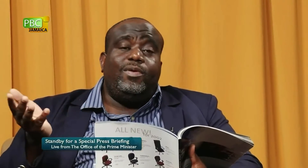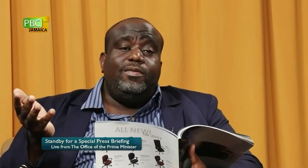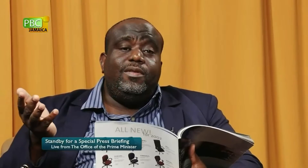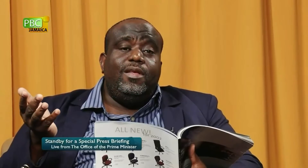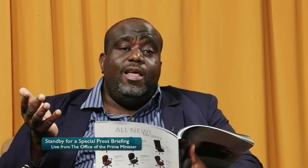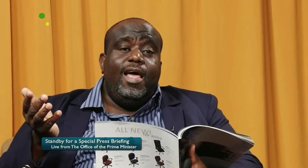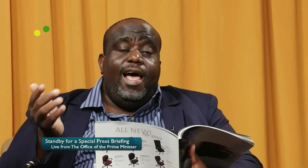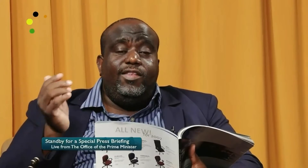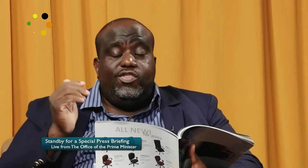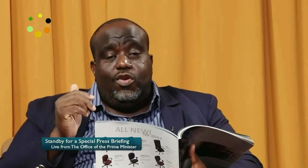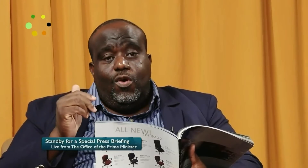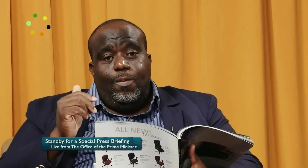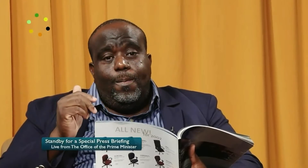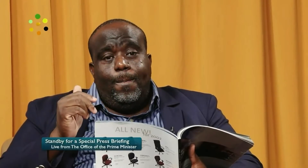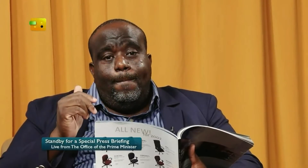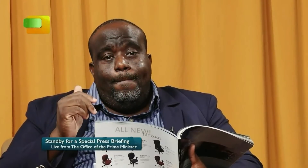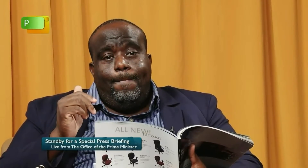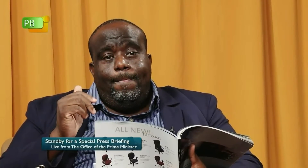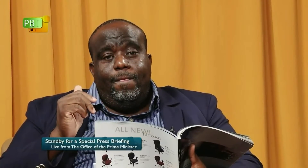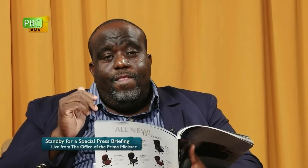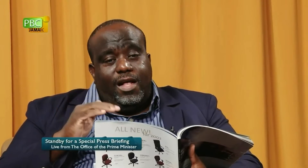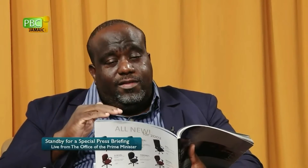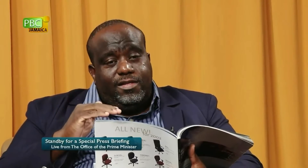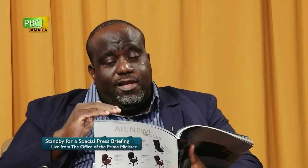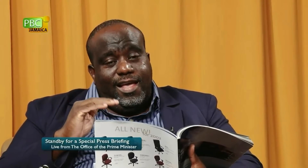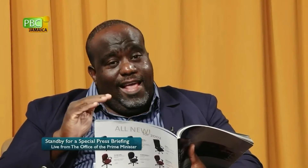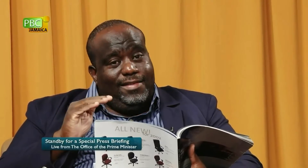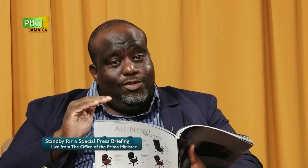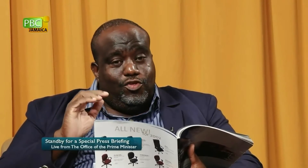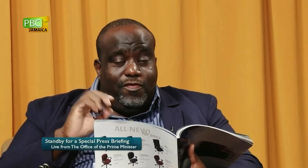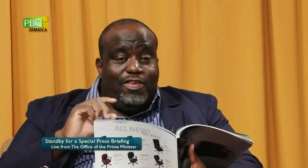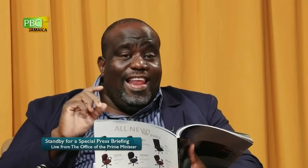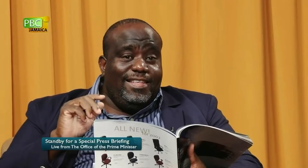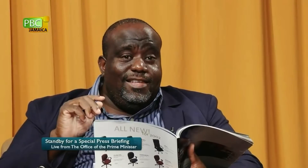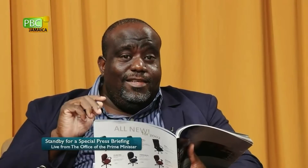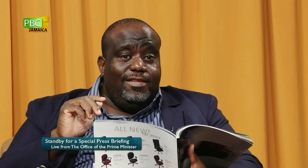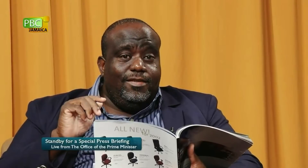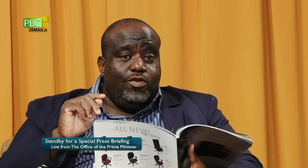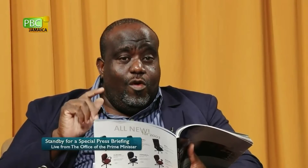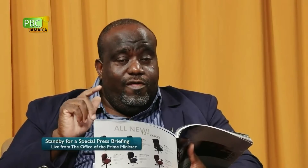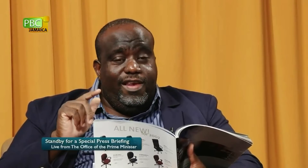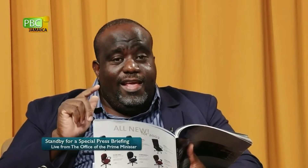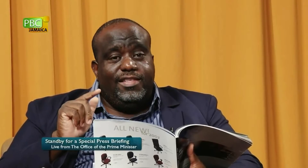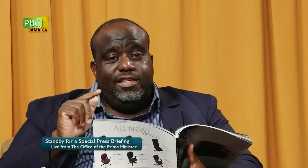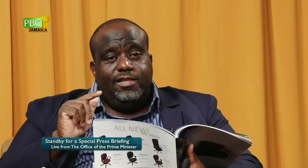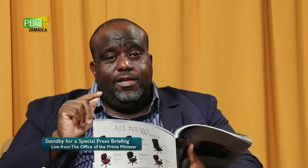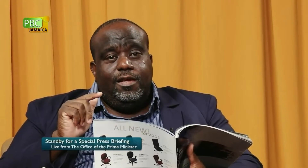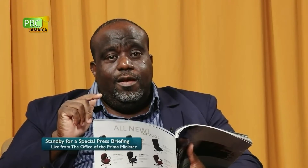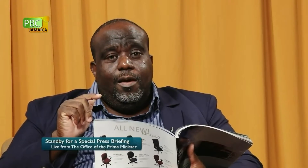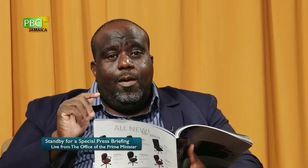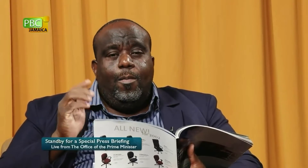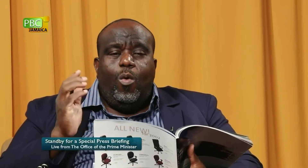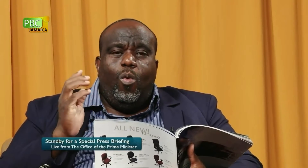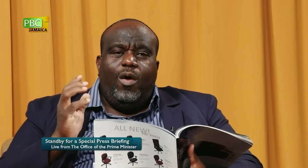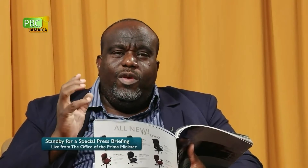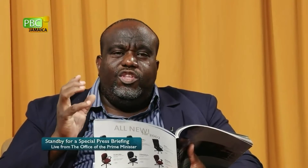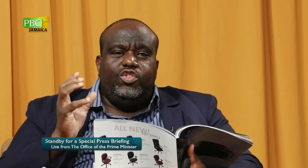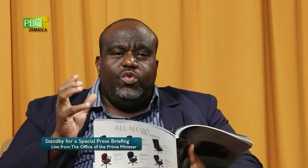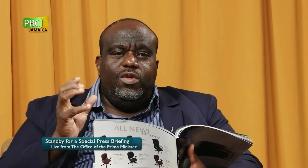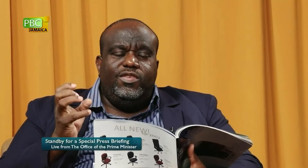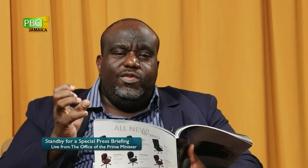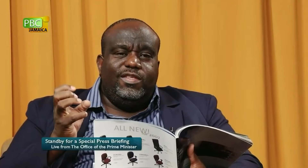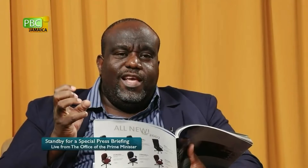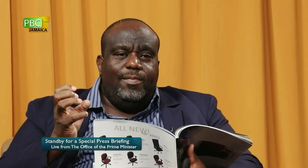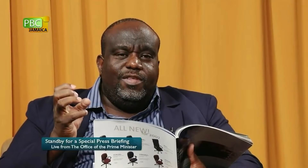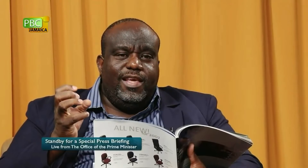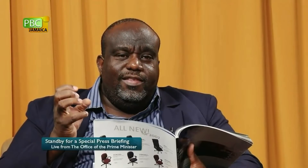never happen. And so, not again trivializing COVID-19, but what we should